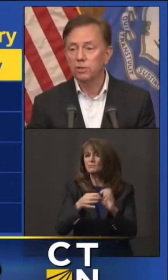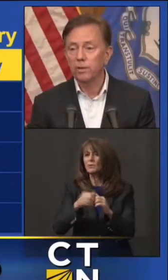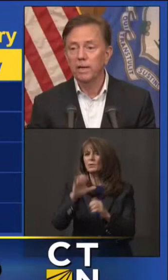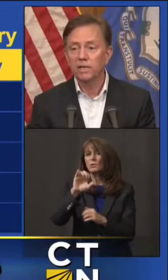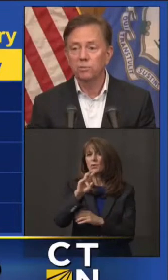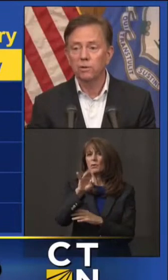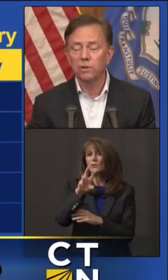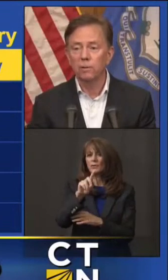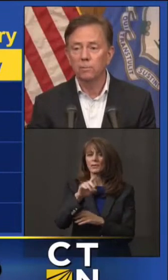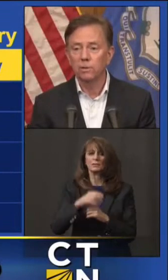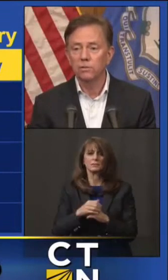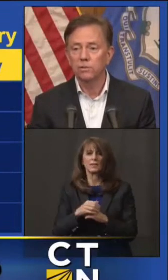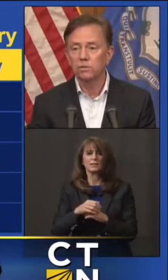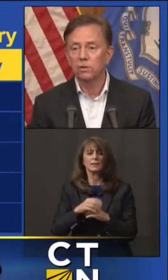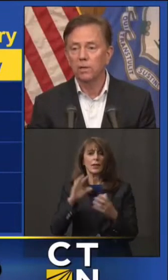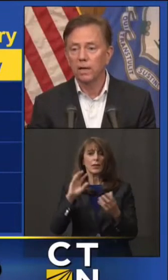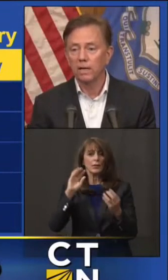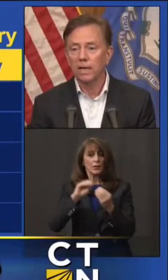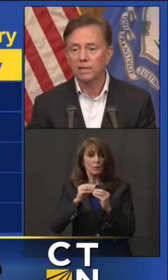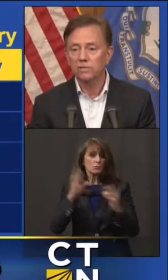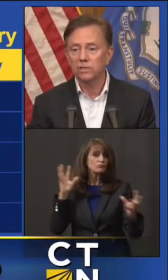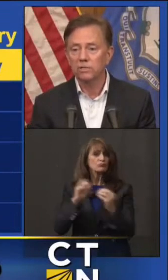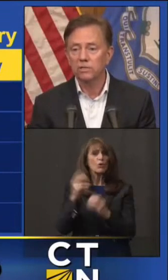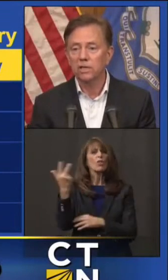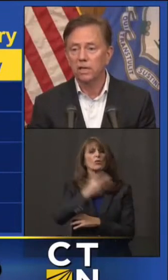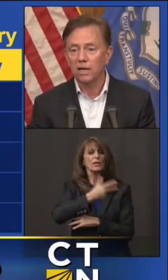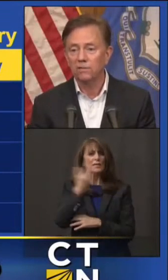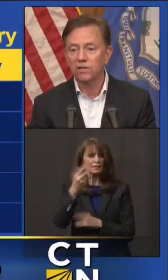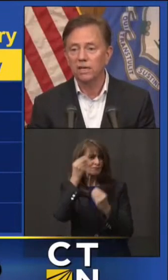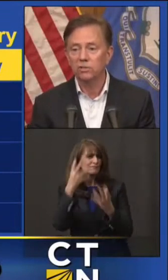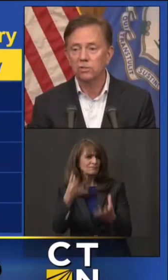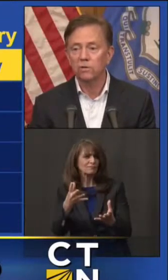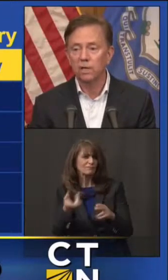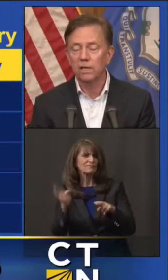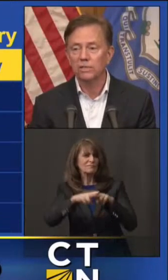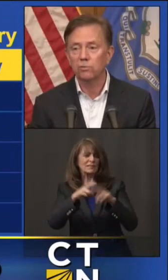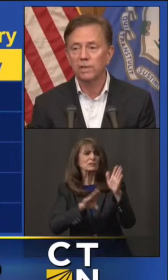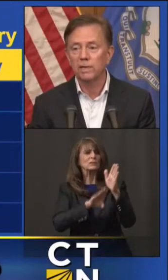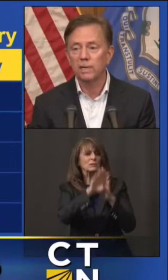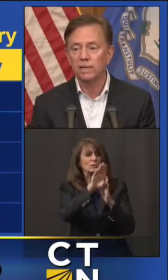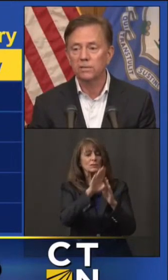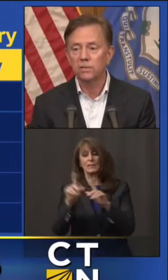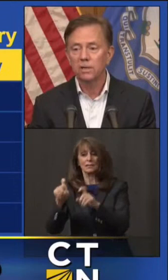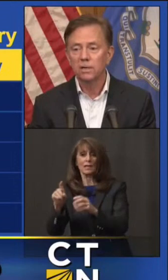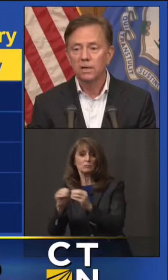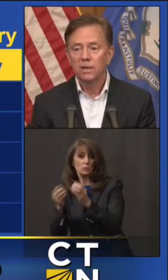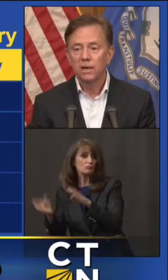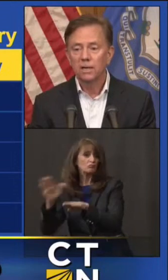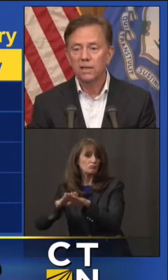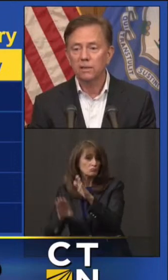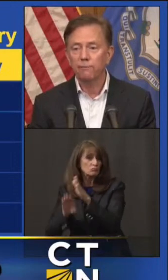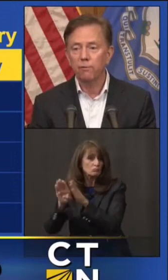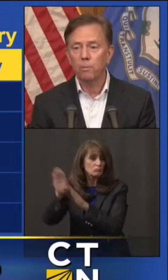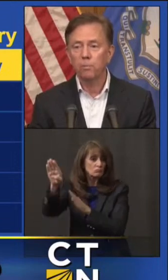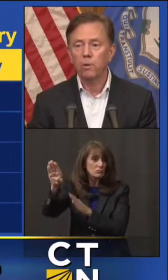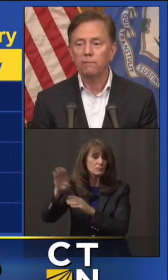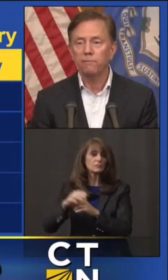It's 3 days worth of numbers, so a lot of cases and a lot of tests over the last 3 days. I think